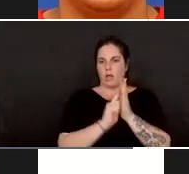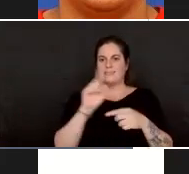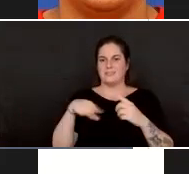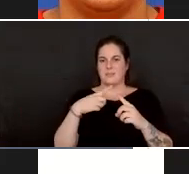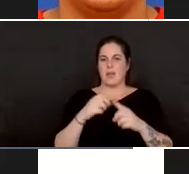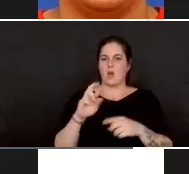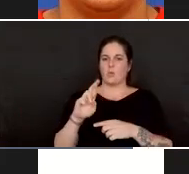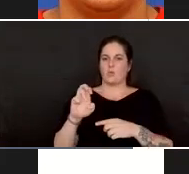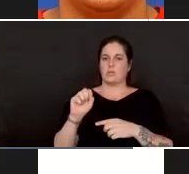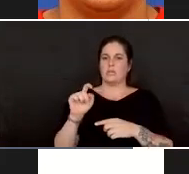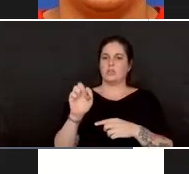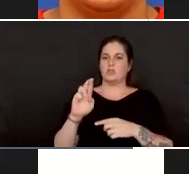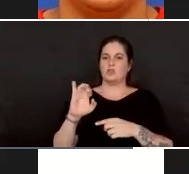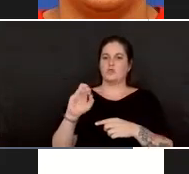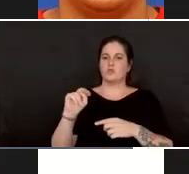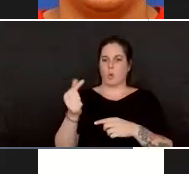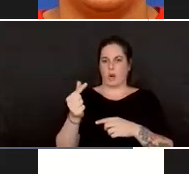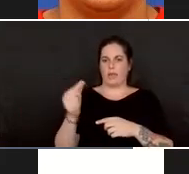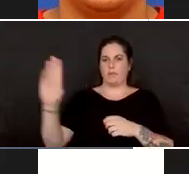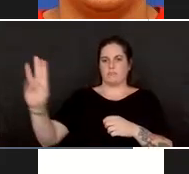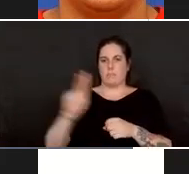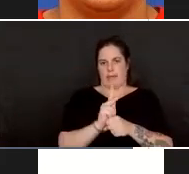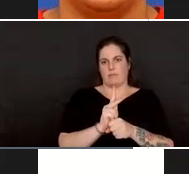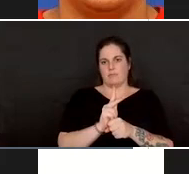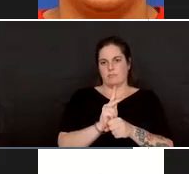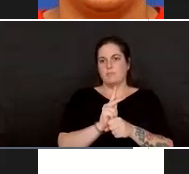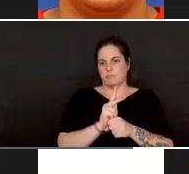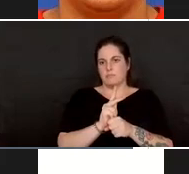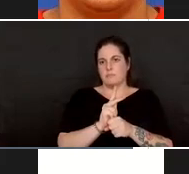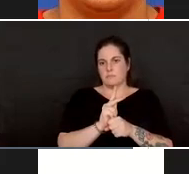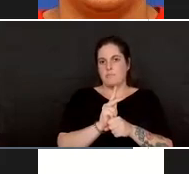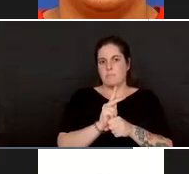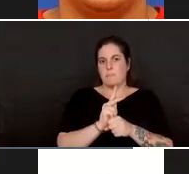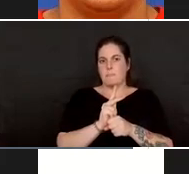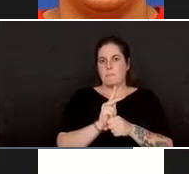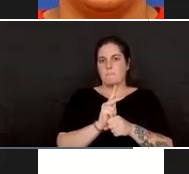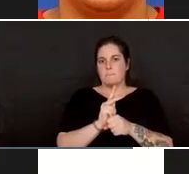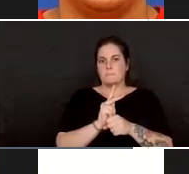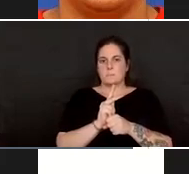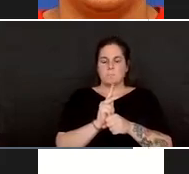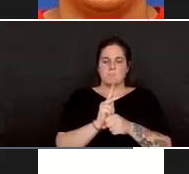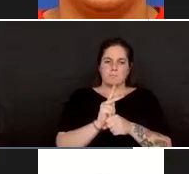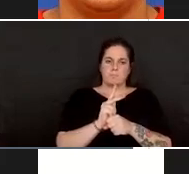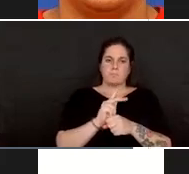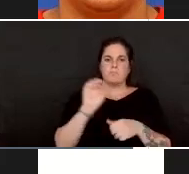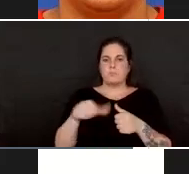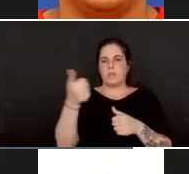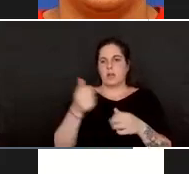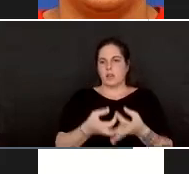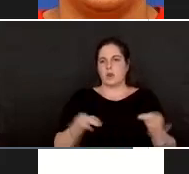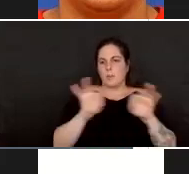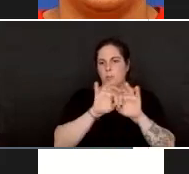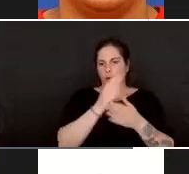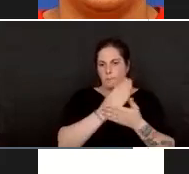All right. Another important property of our oscillators that we rely on